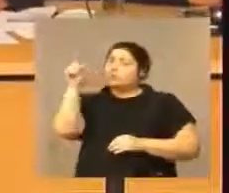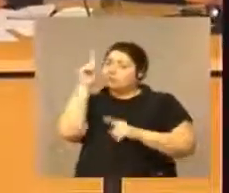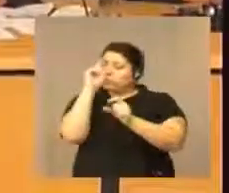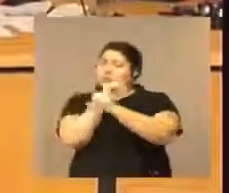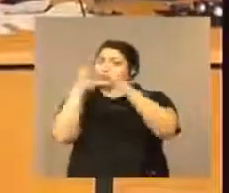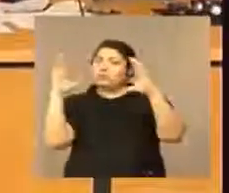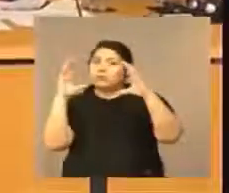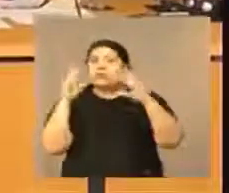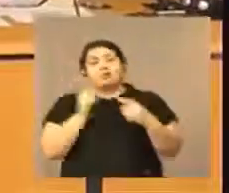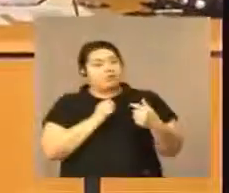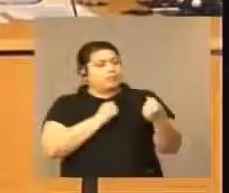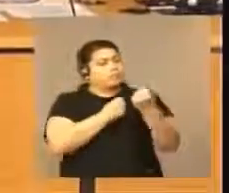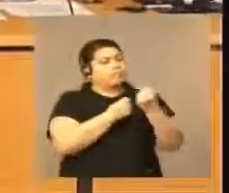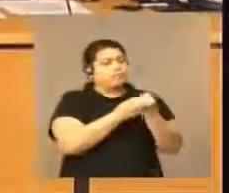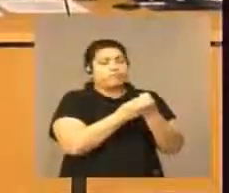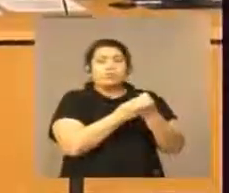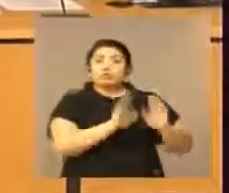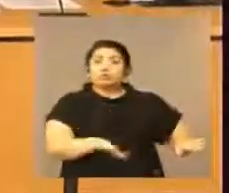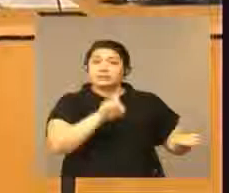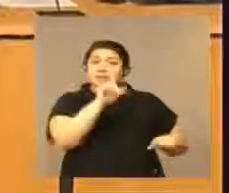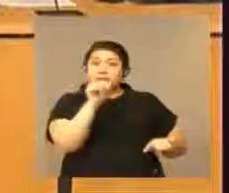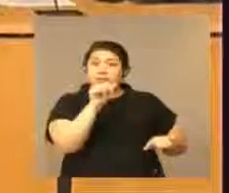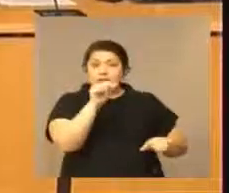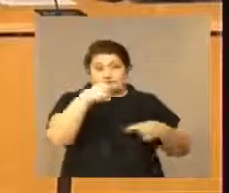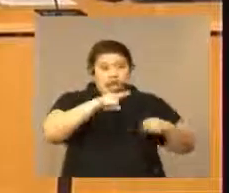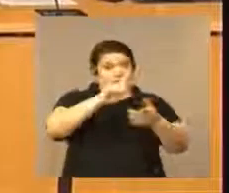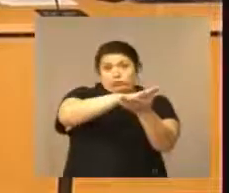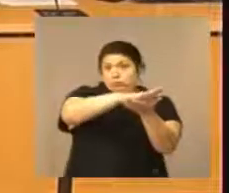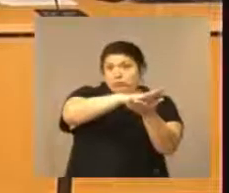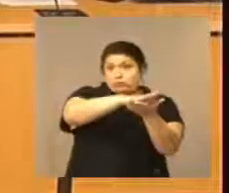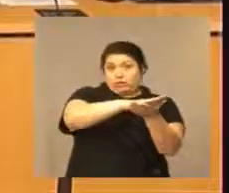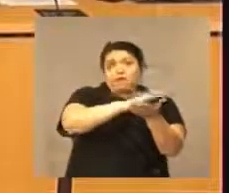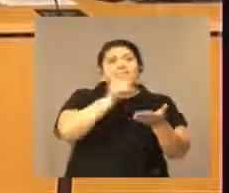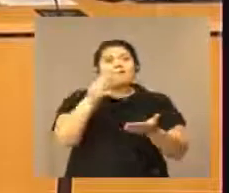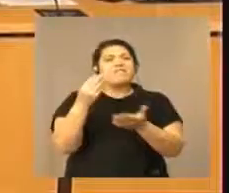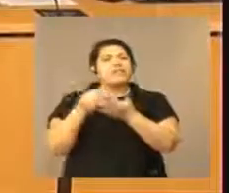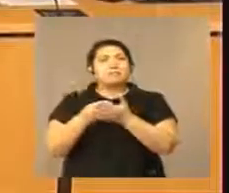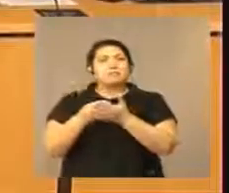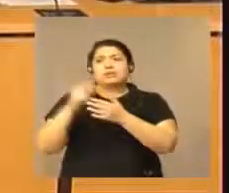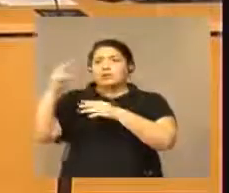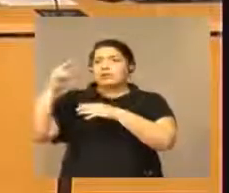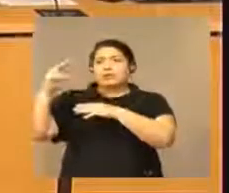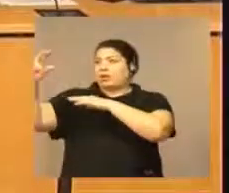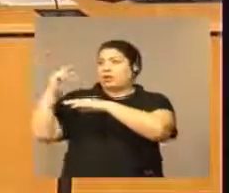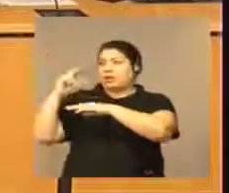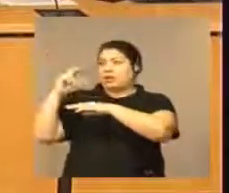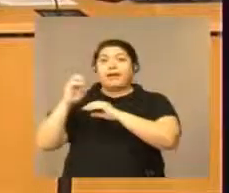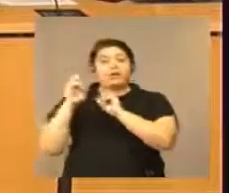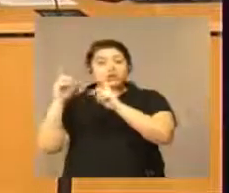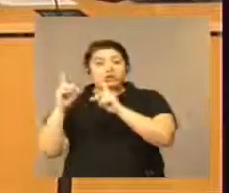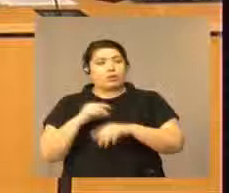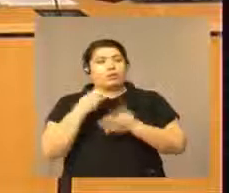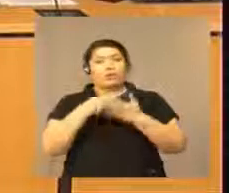children with disabilities in the education system when the funding comes from two different sources, education and health, and the